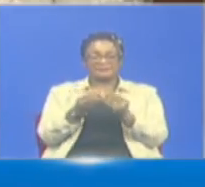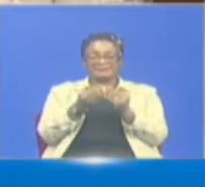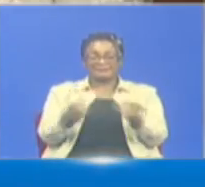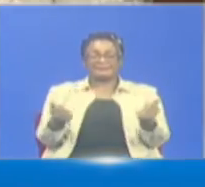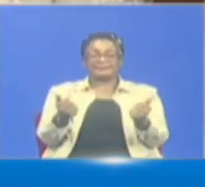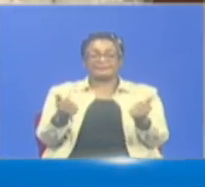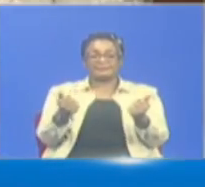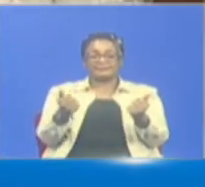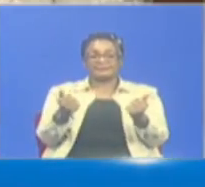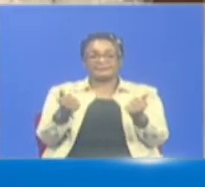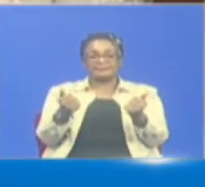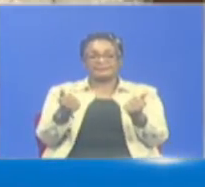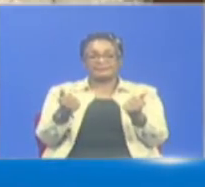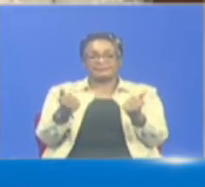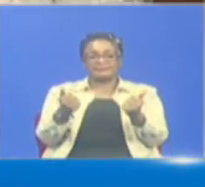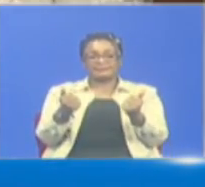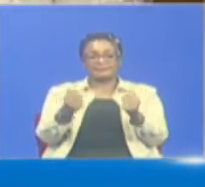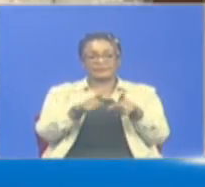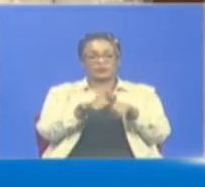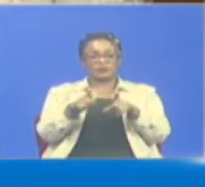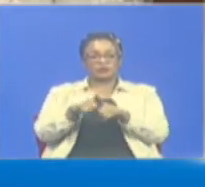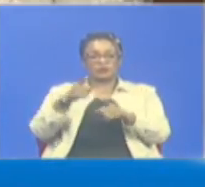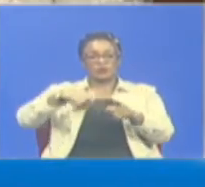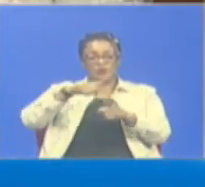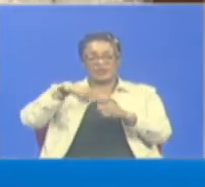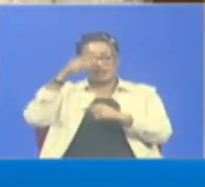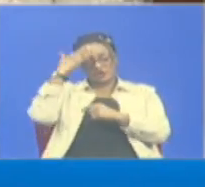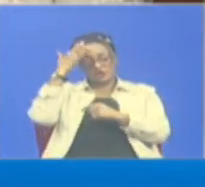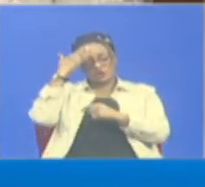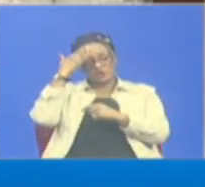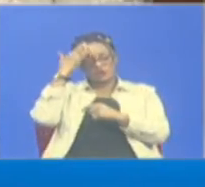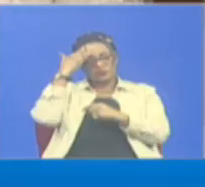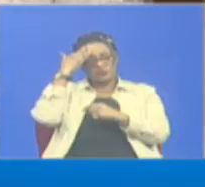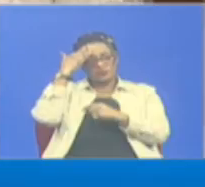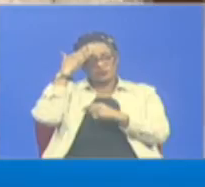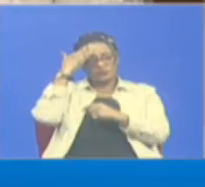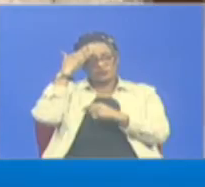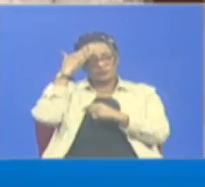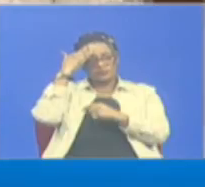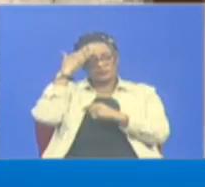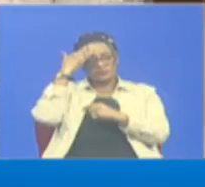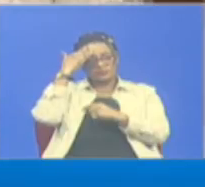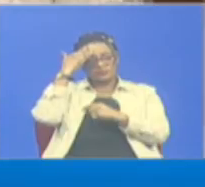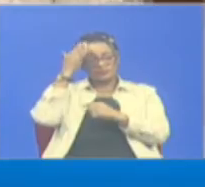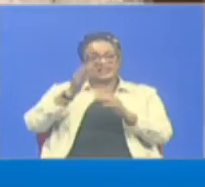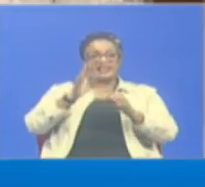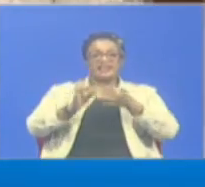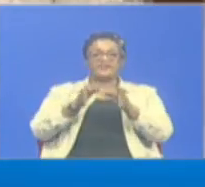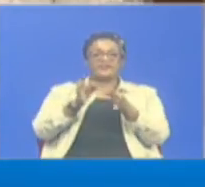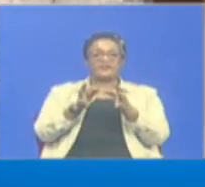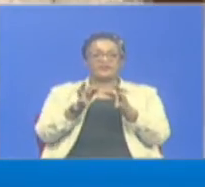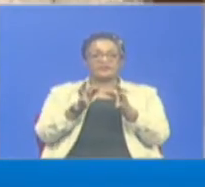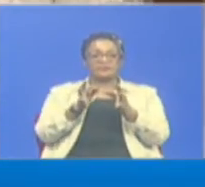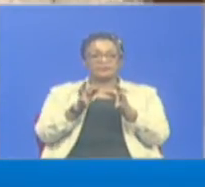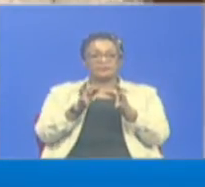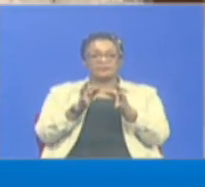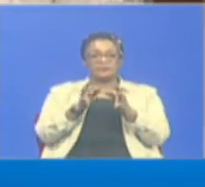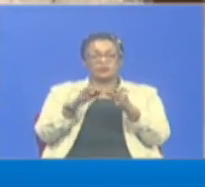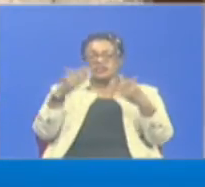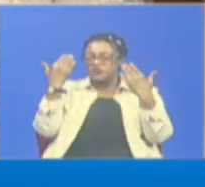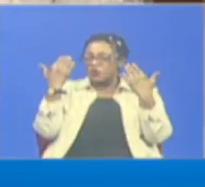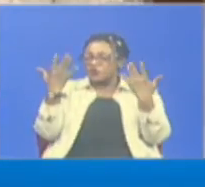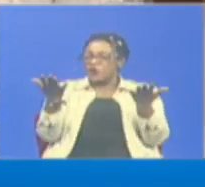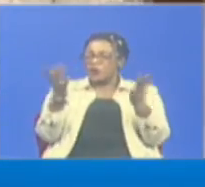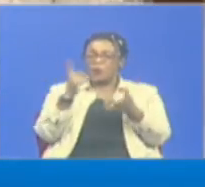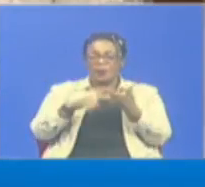domestic violence. We also know, Diva, that if we do not really know exactly what we want